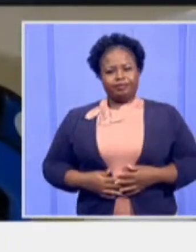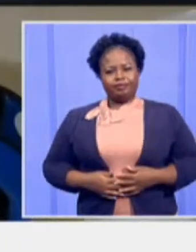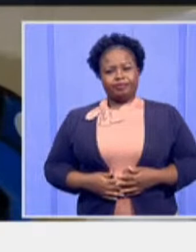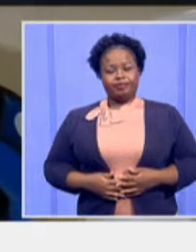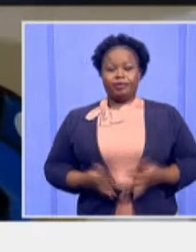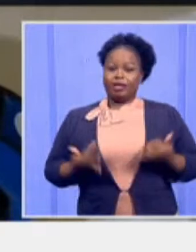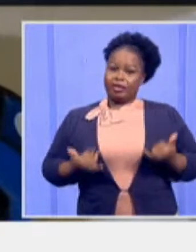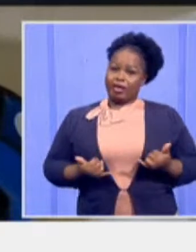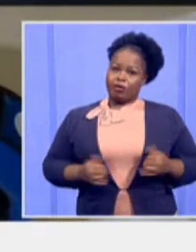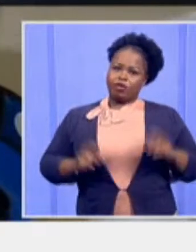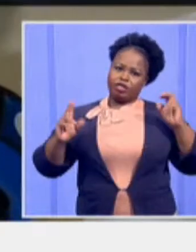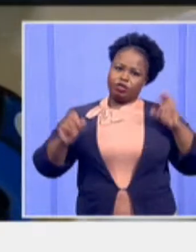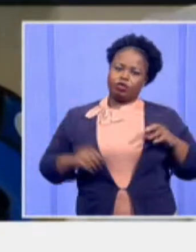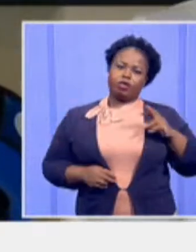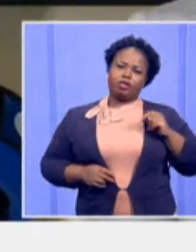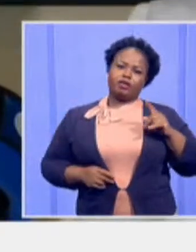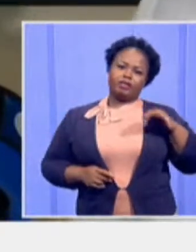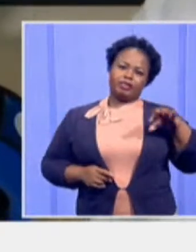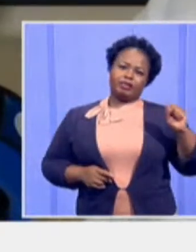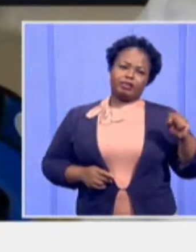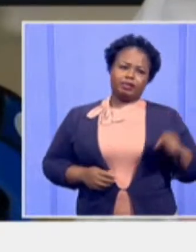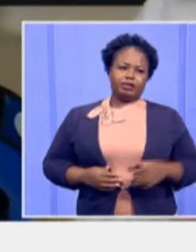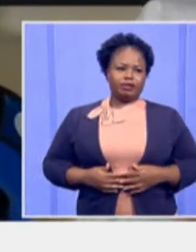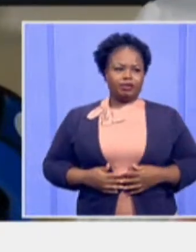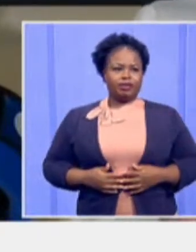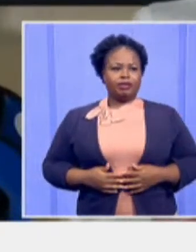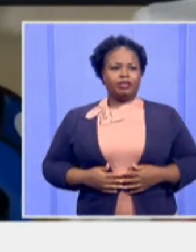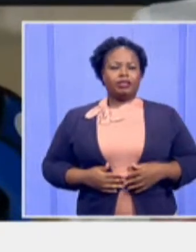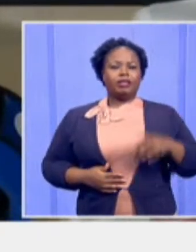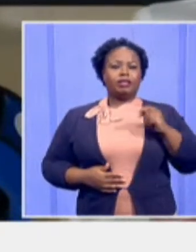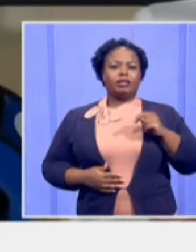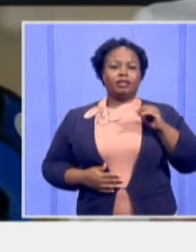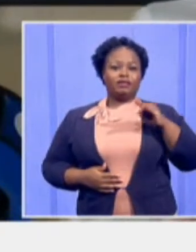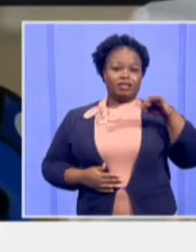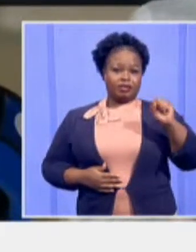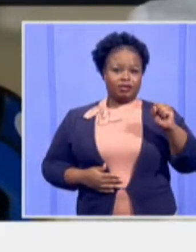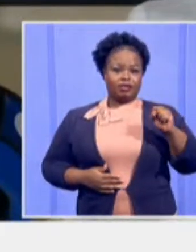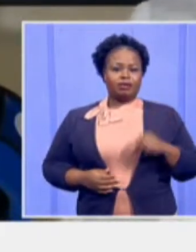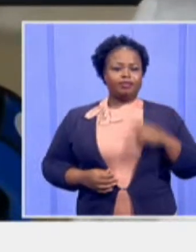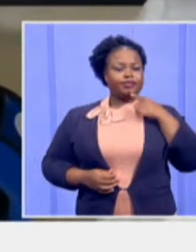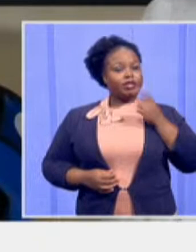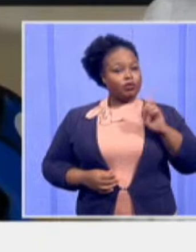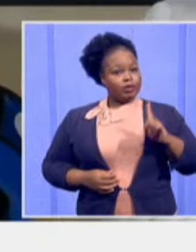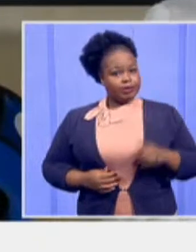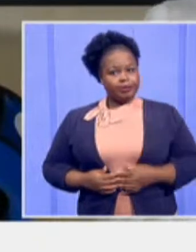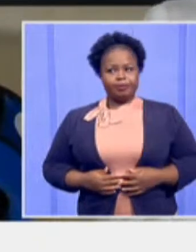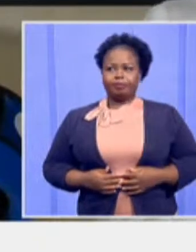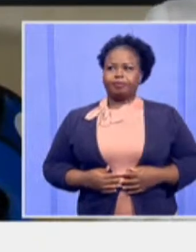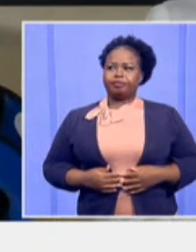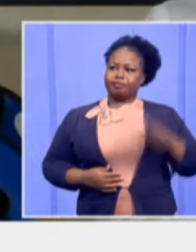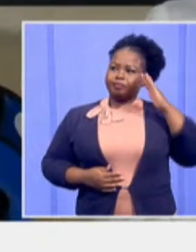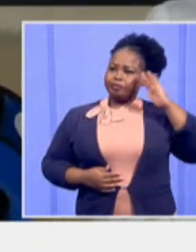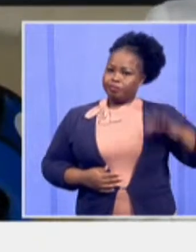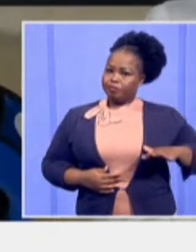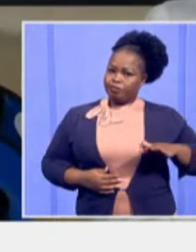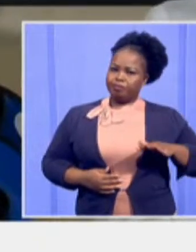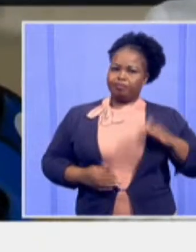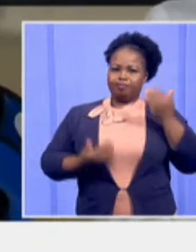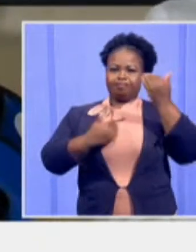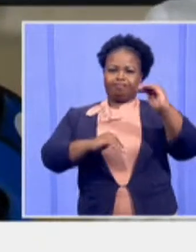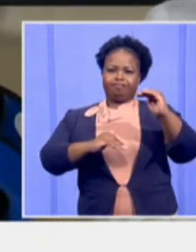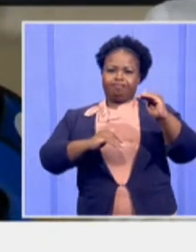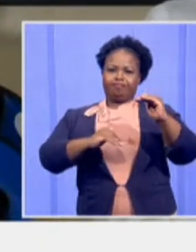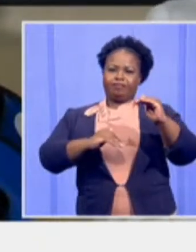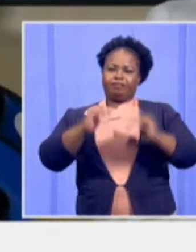Now on the issue of NFSAS. NFSAS said to us, accommodation will be kept at